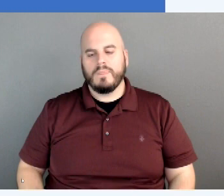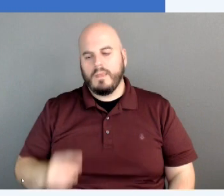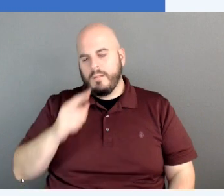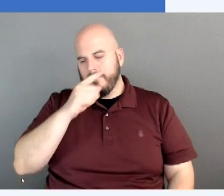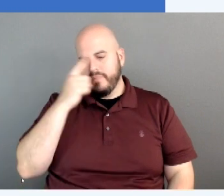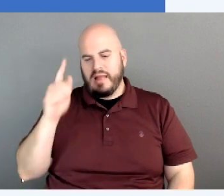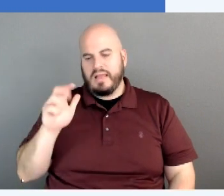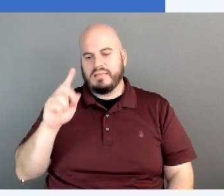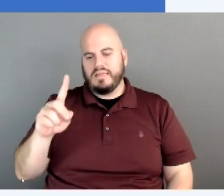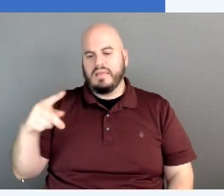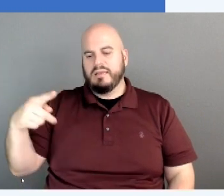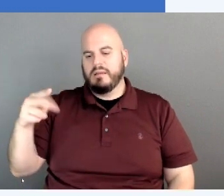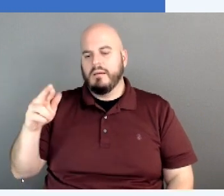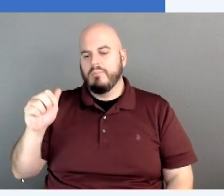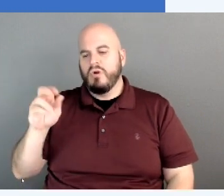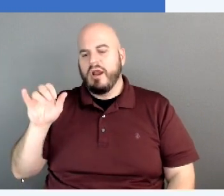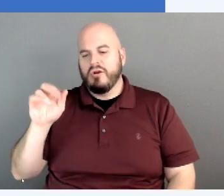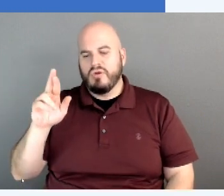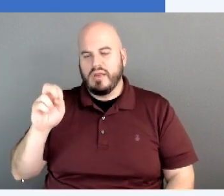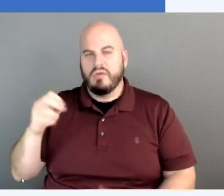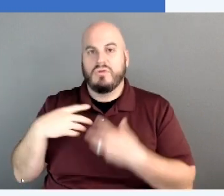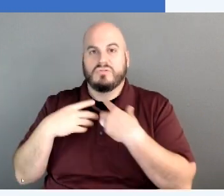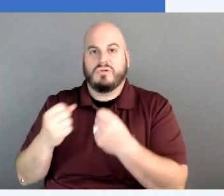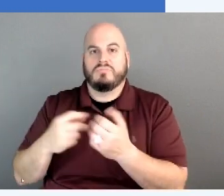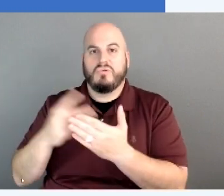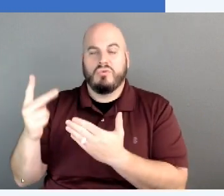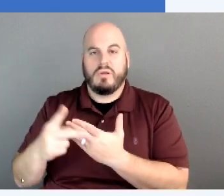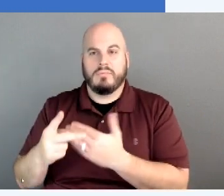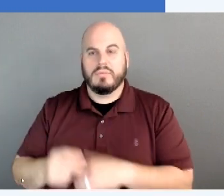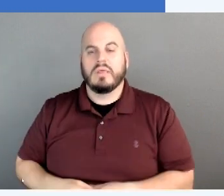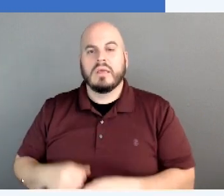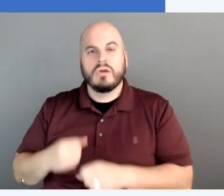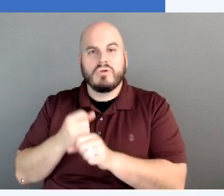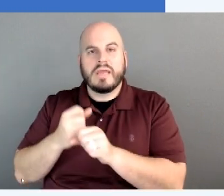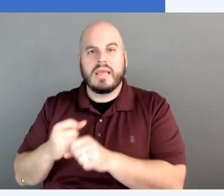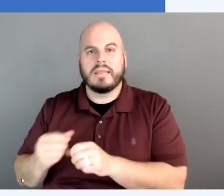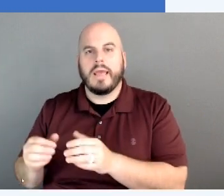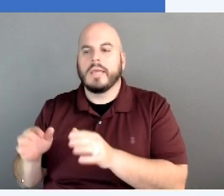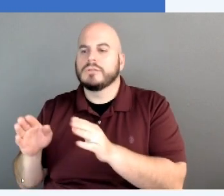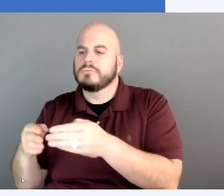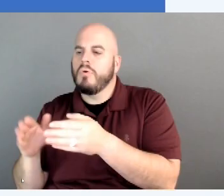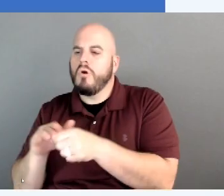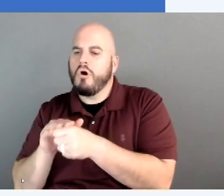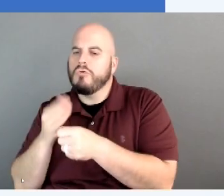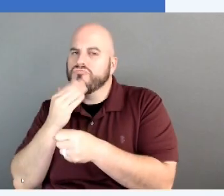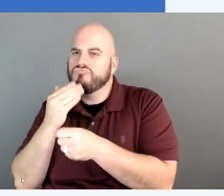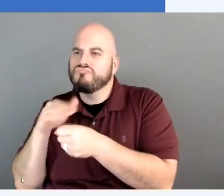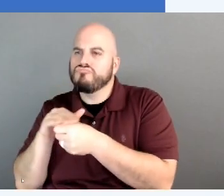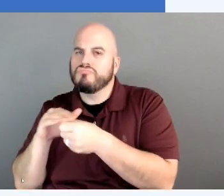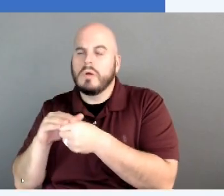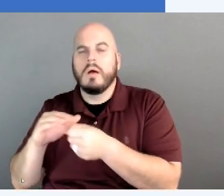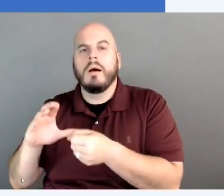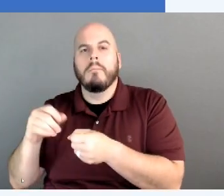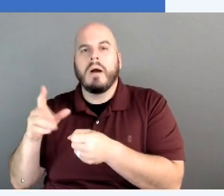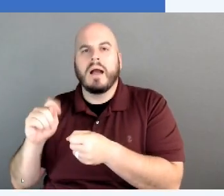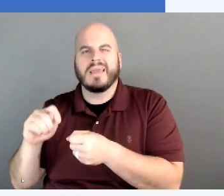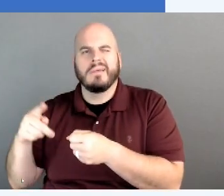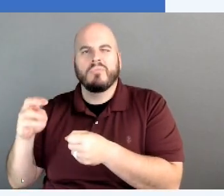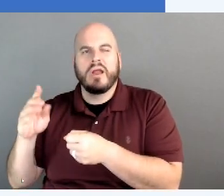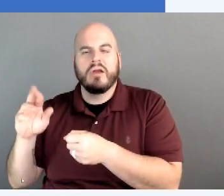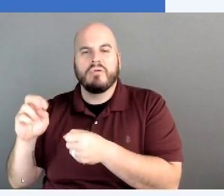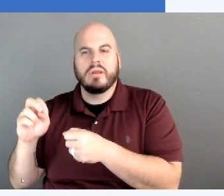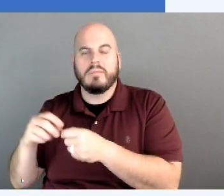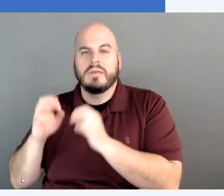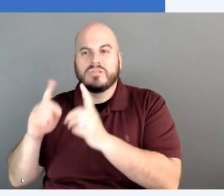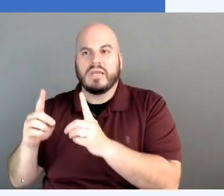Black Land Prairie Restoration Project. They will be able to create a little pocket prairie, which will not only provide ecosystem services, but also be an education space for